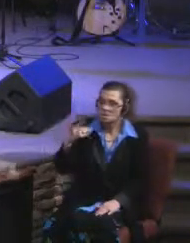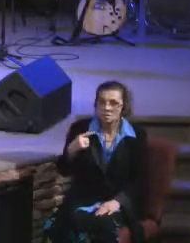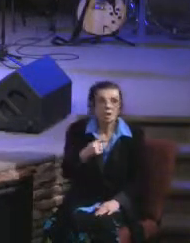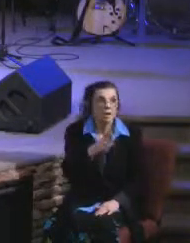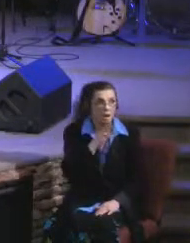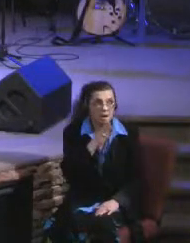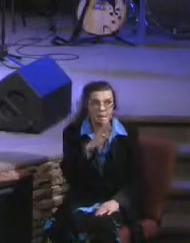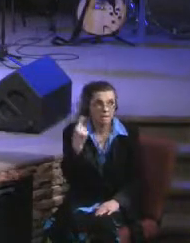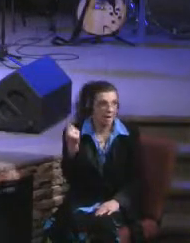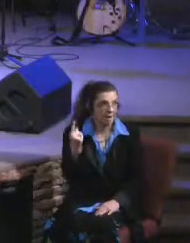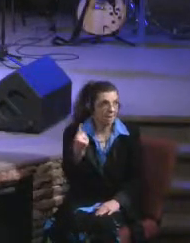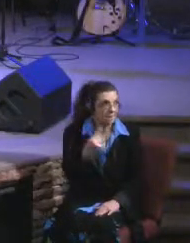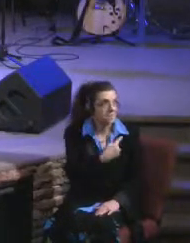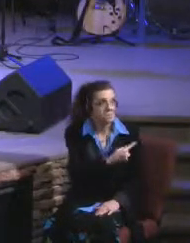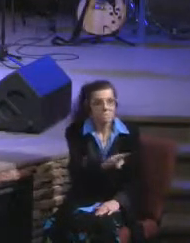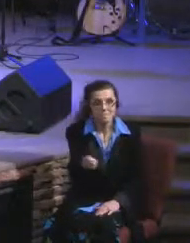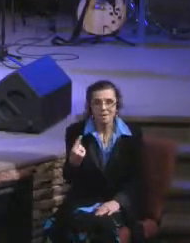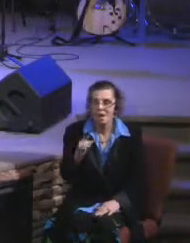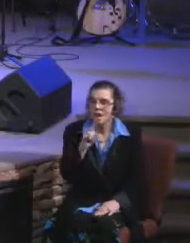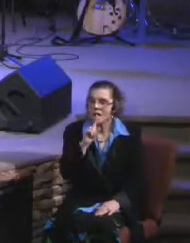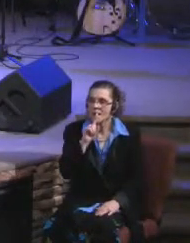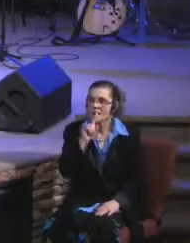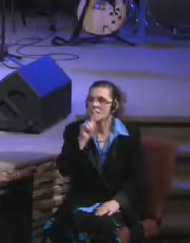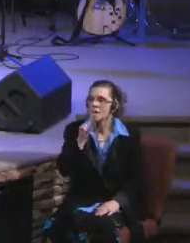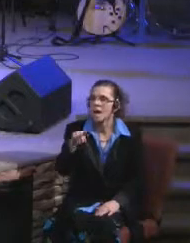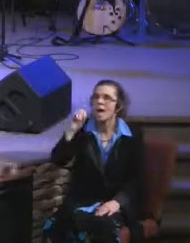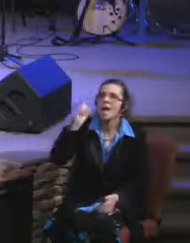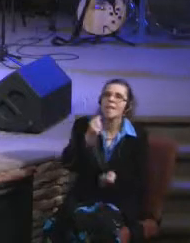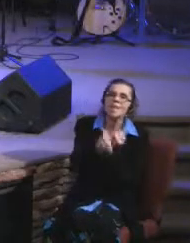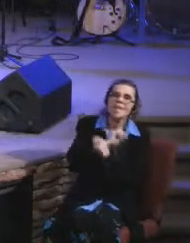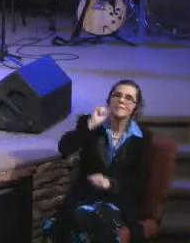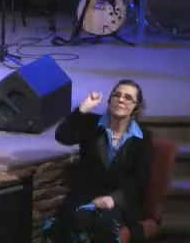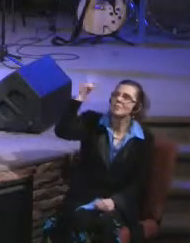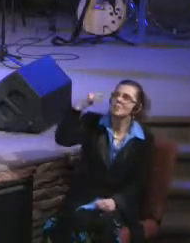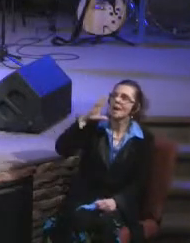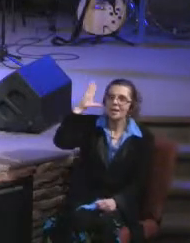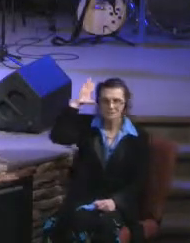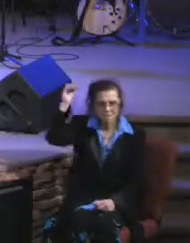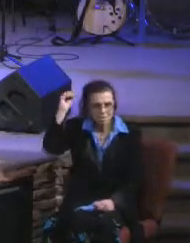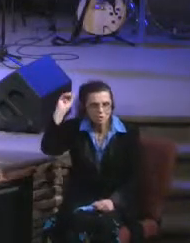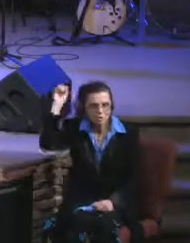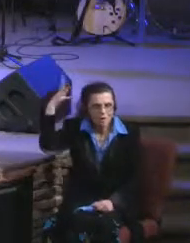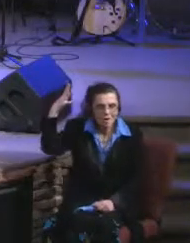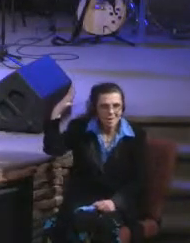around, I preach grace, I love grace, I teach grace.